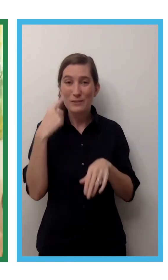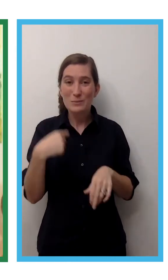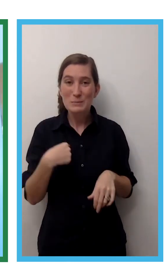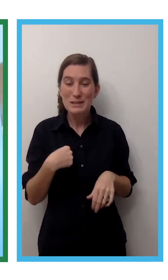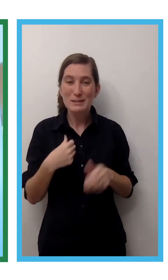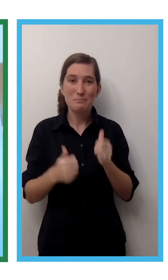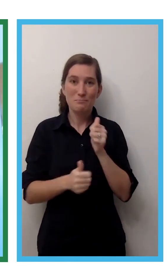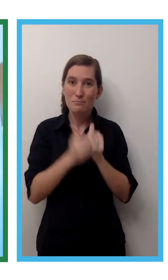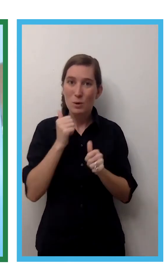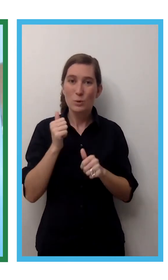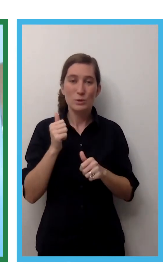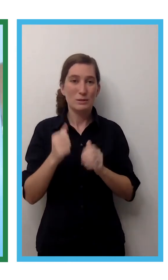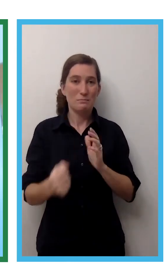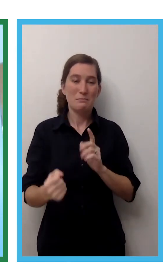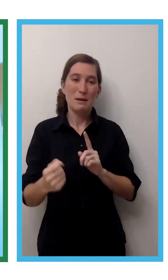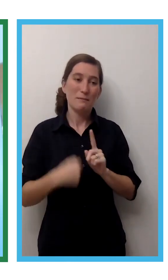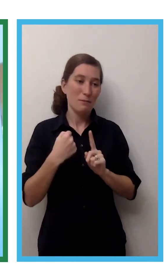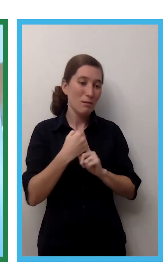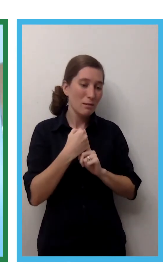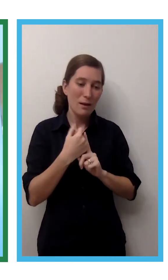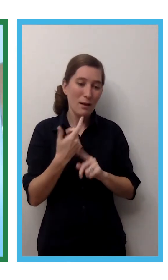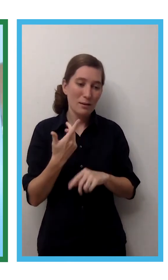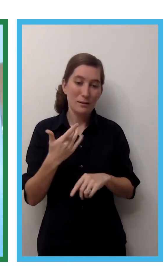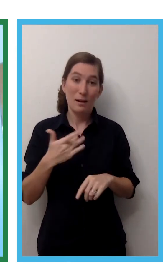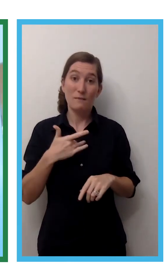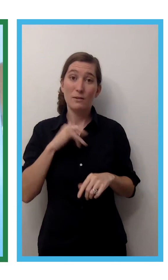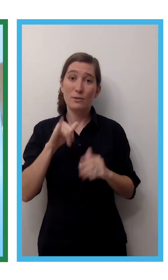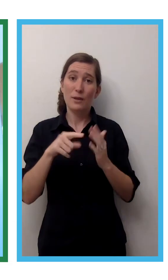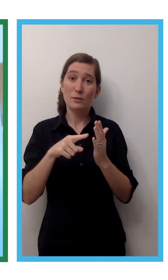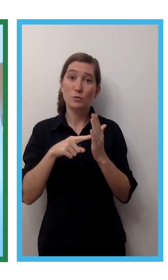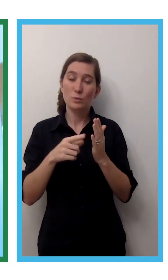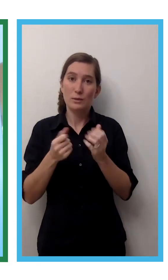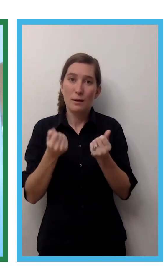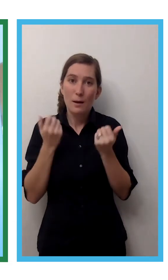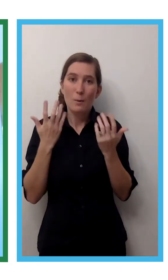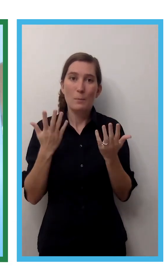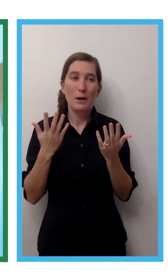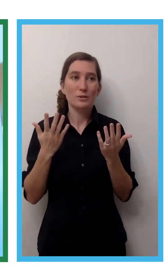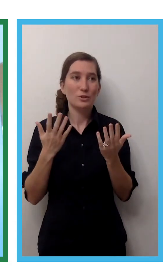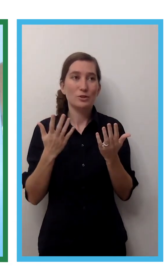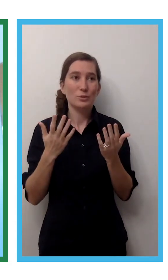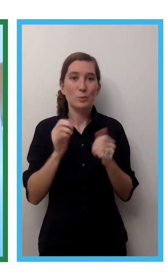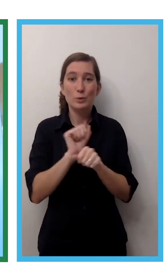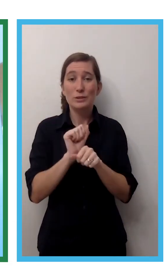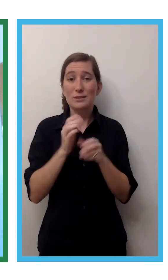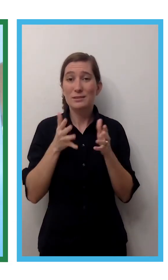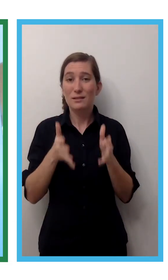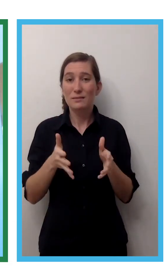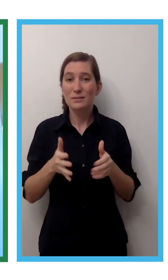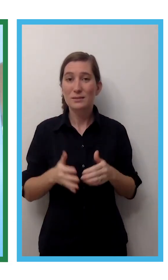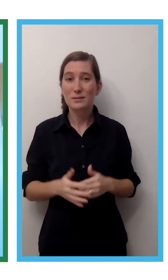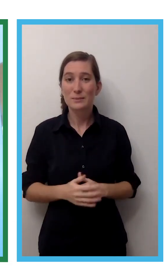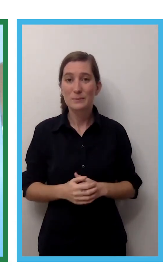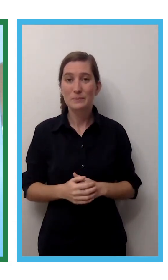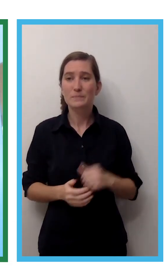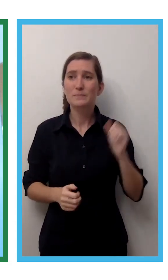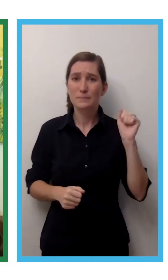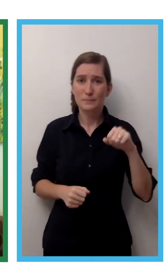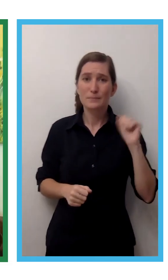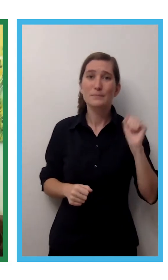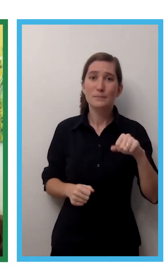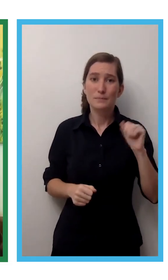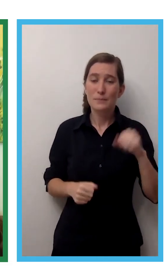do. Yes, it can be overwhelming at times, I'm sure. And probably in your shoes, you would be that much more close to